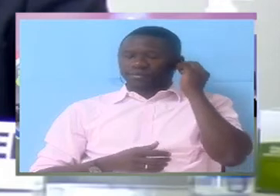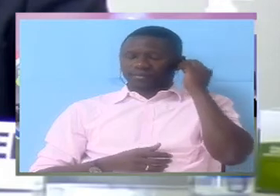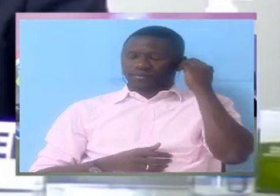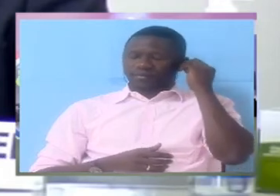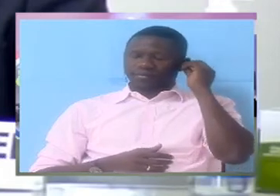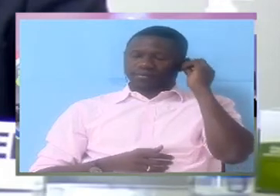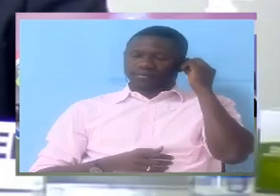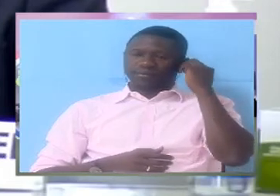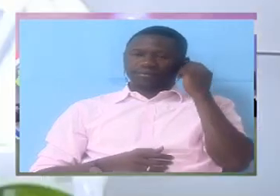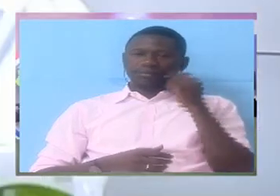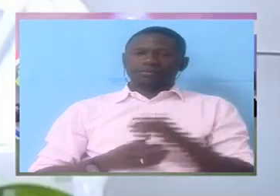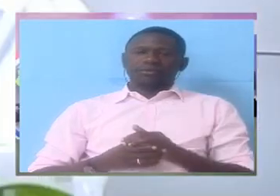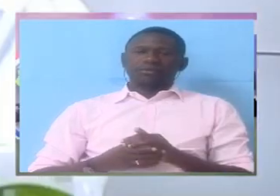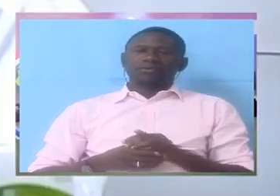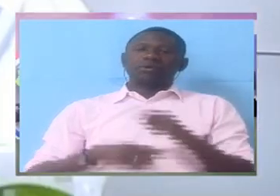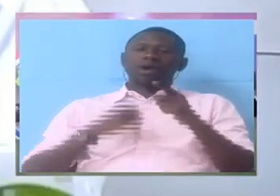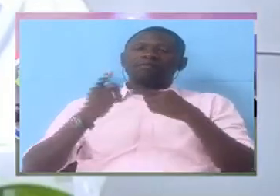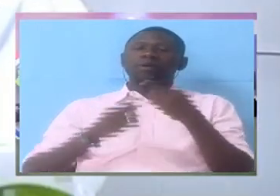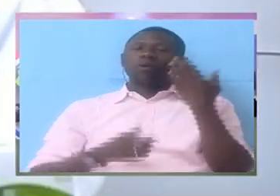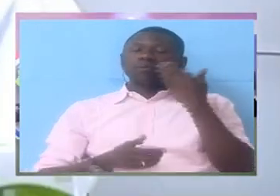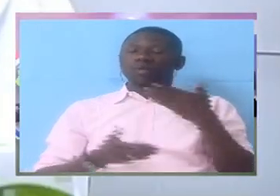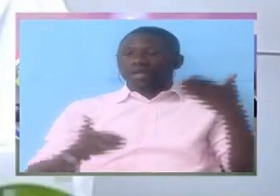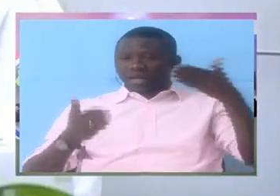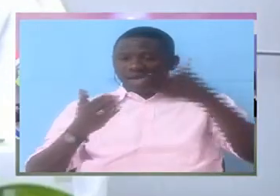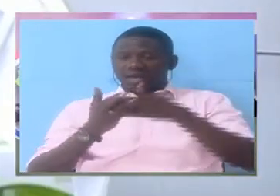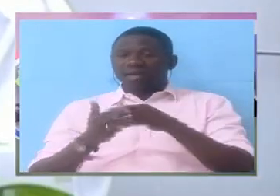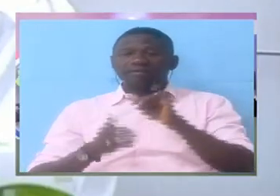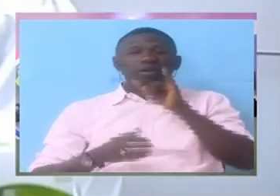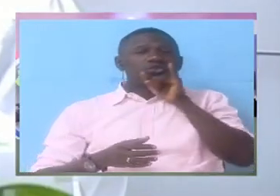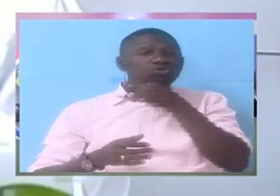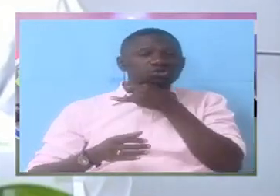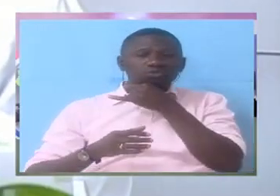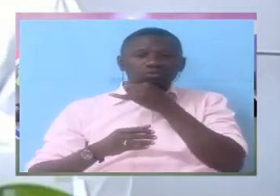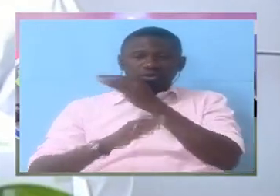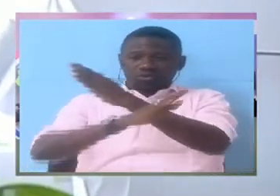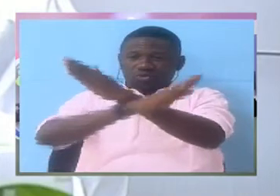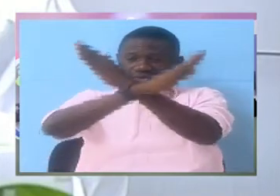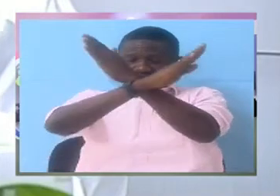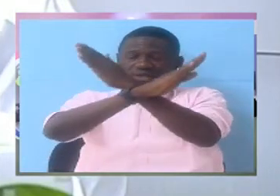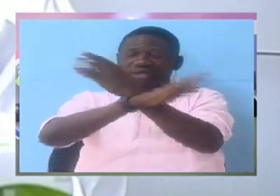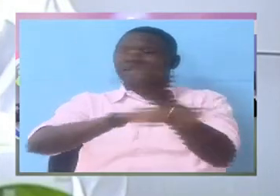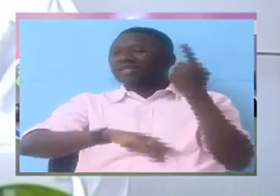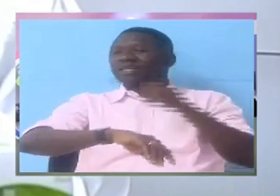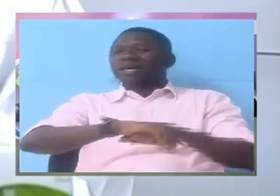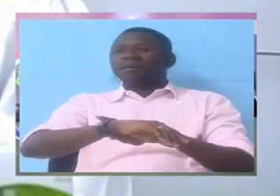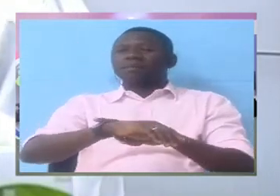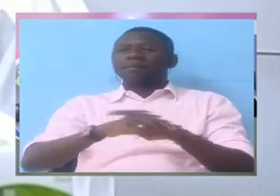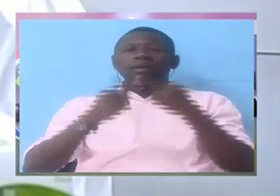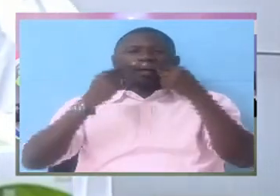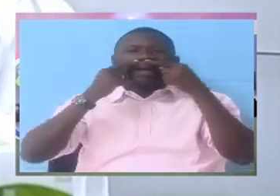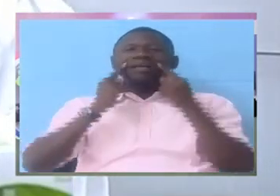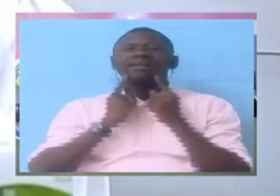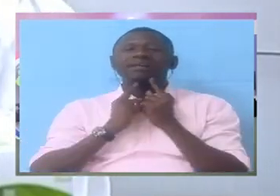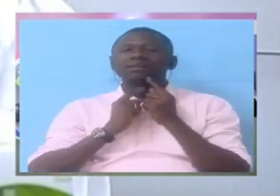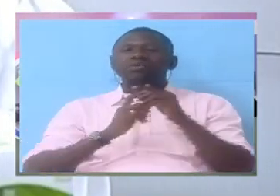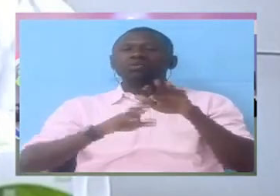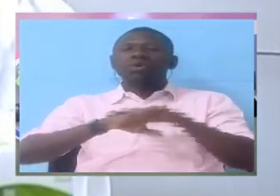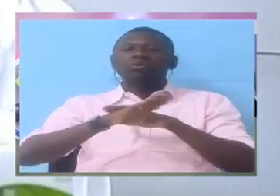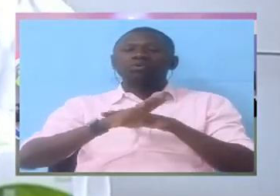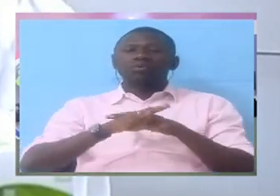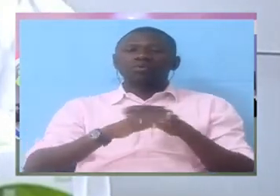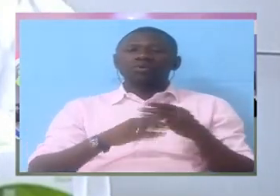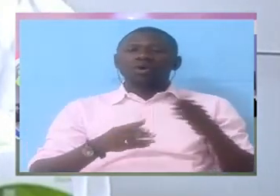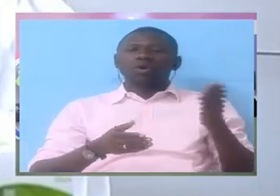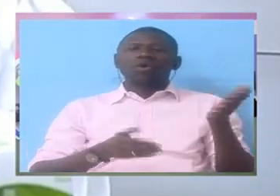arrived at Sting Corner, Rimfu at Sting Corner, Edward Singate was coming from Mile 7 Road. Edward Singate bakan na